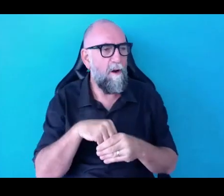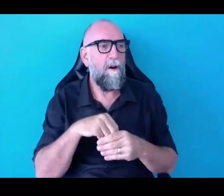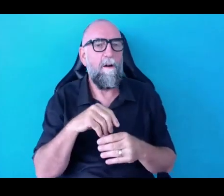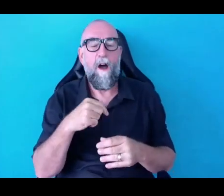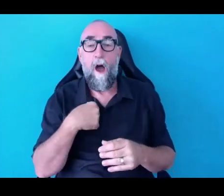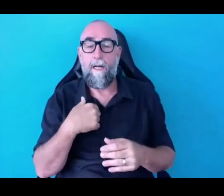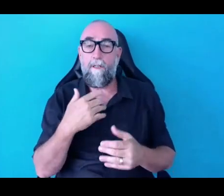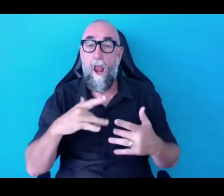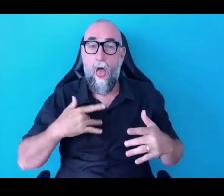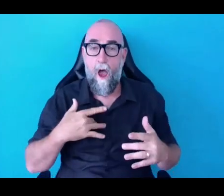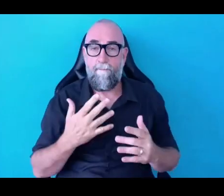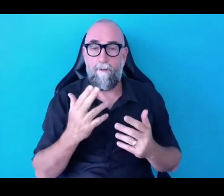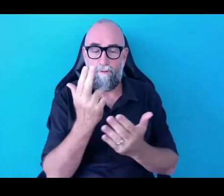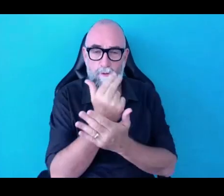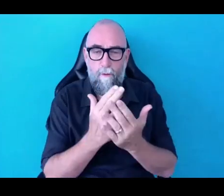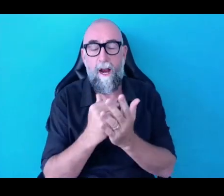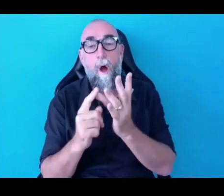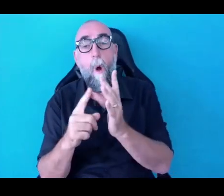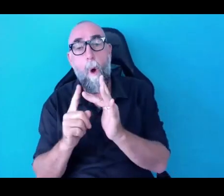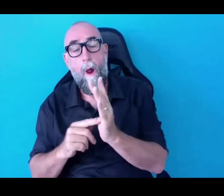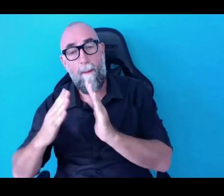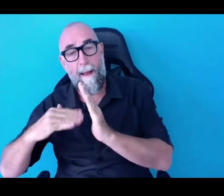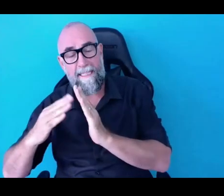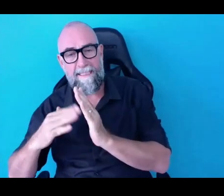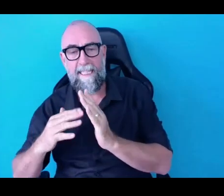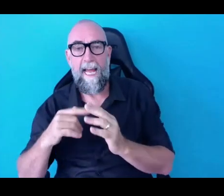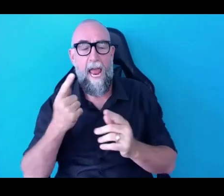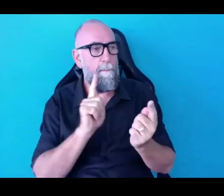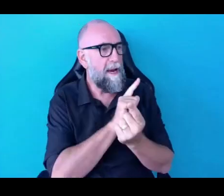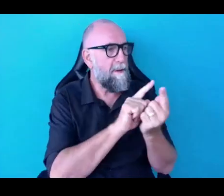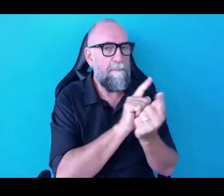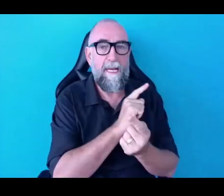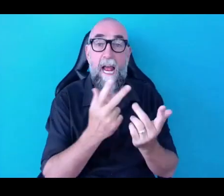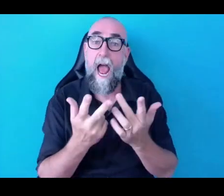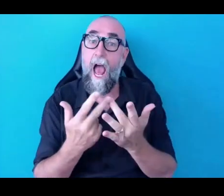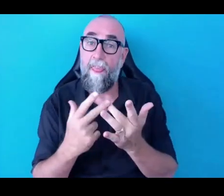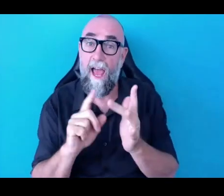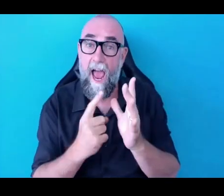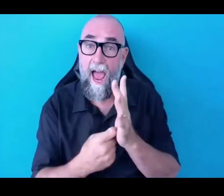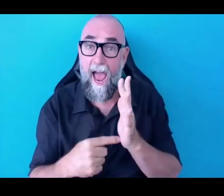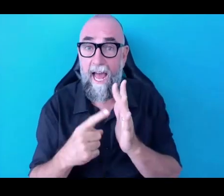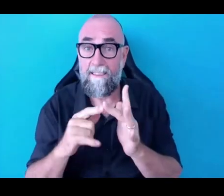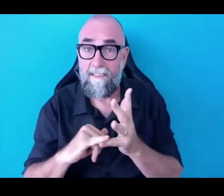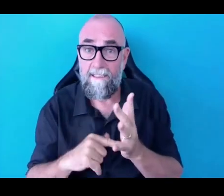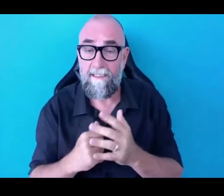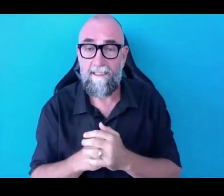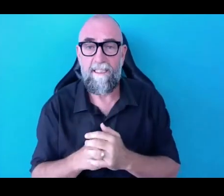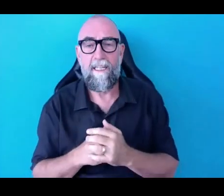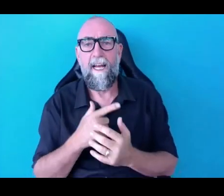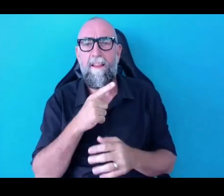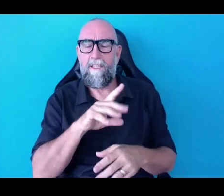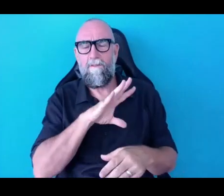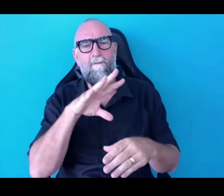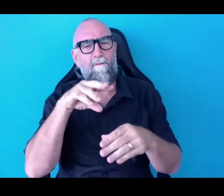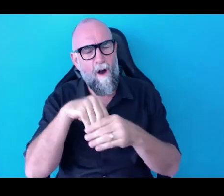oil painting, and exposure to other young artists. It didn't delve too much into the contemporary art theory world, but what